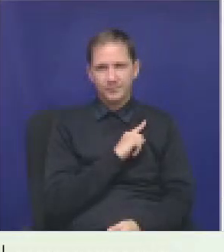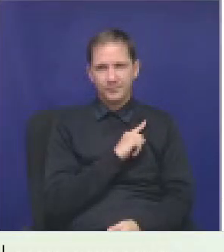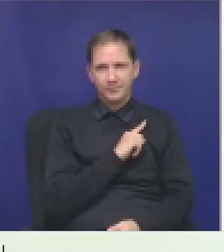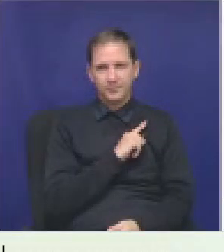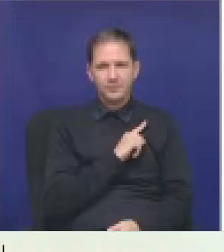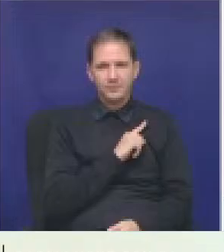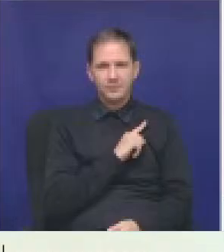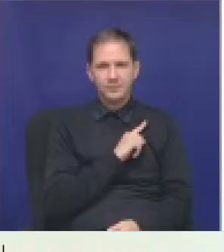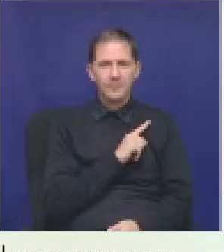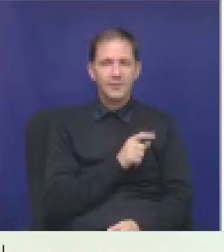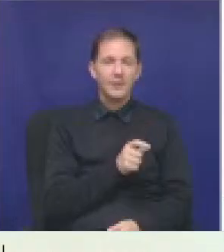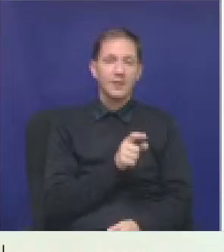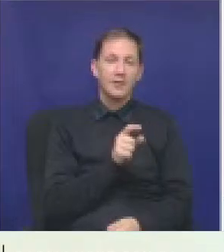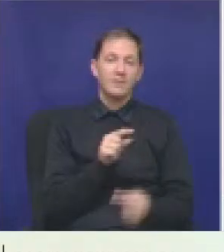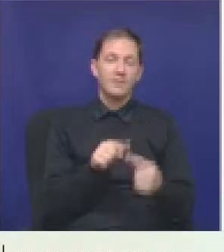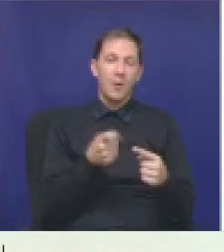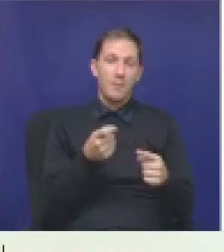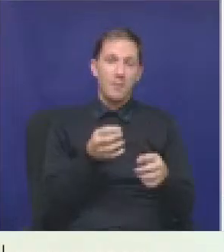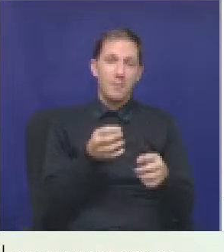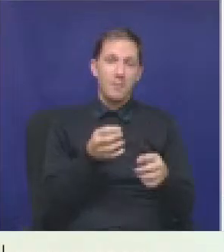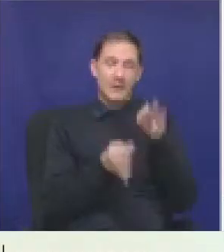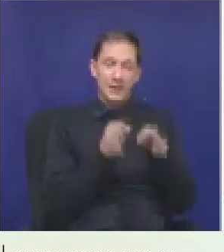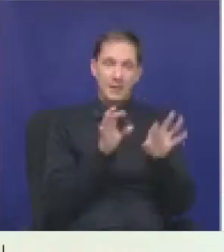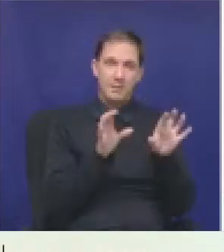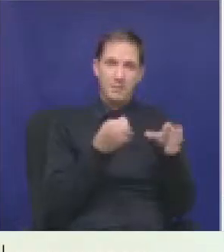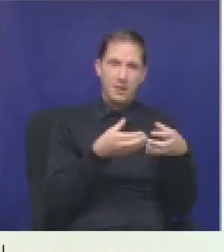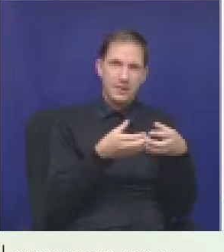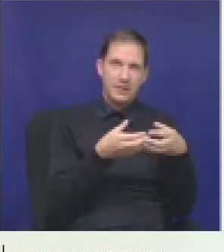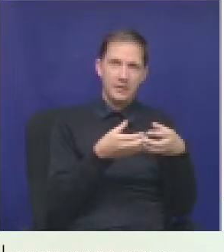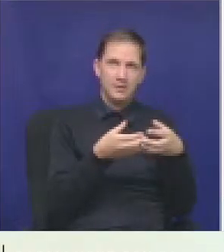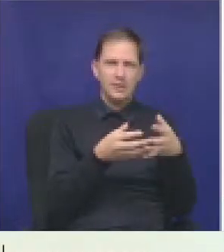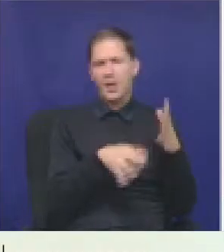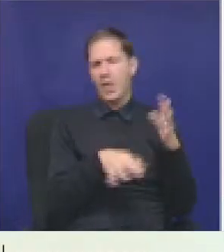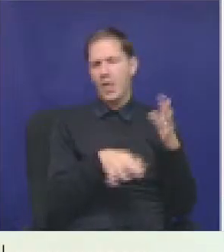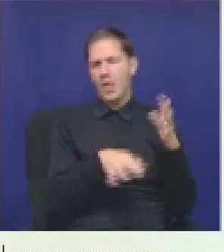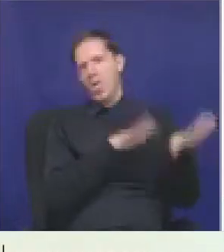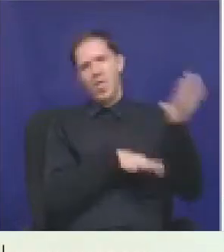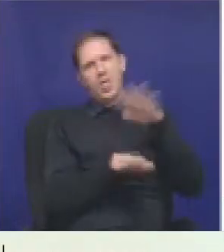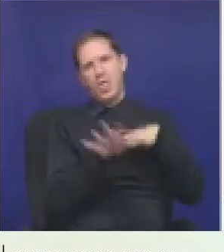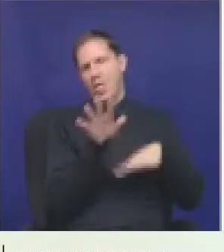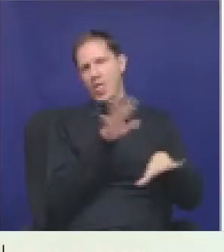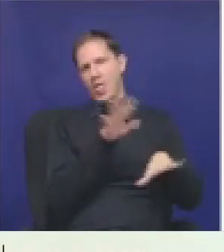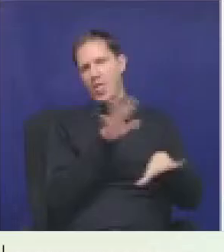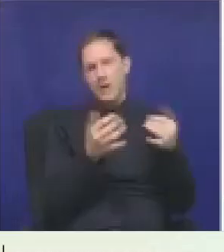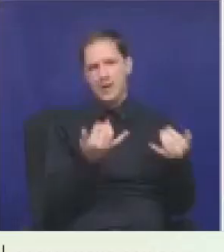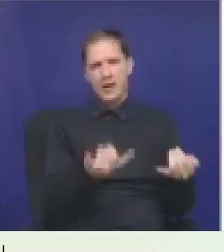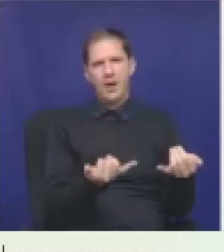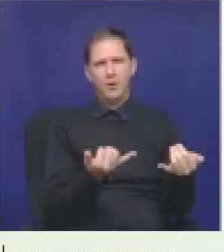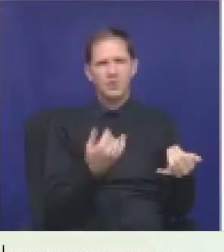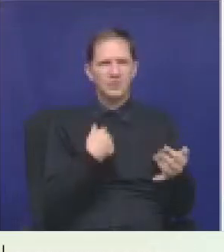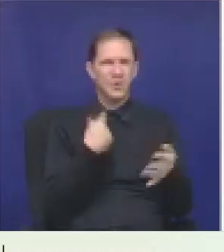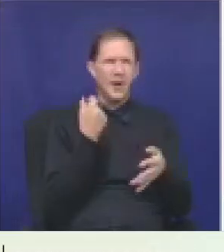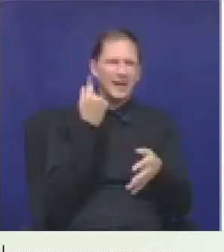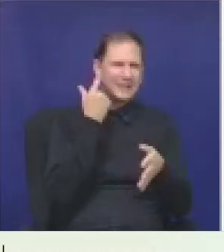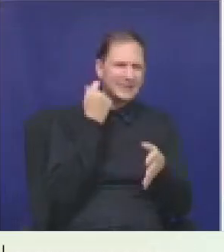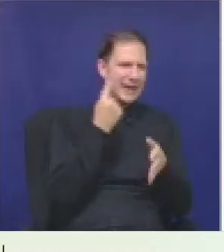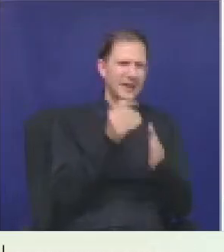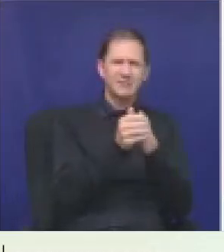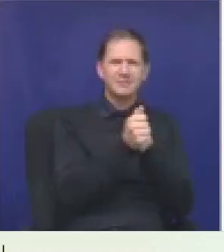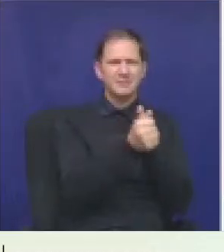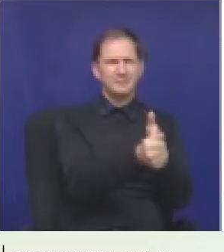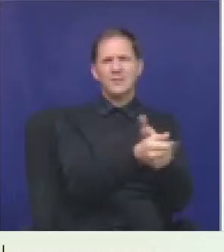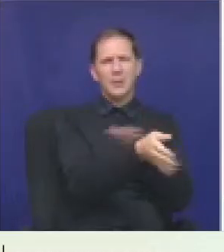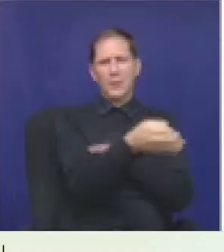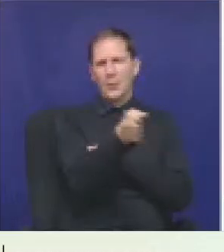someone who comes from a party that we know that the caucus is in complete turmoil, which is why we don't see any leadership of that particular caucus here